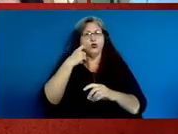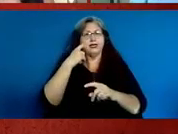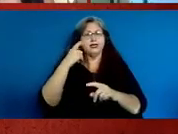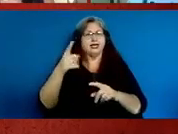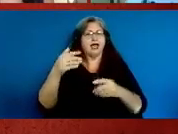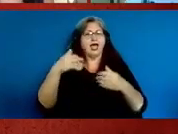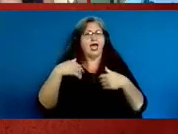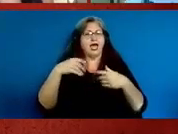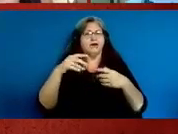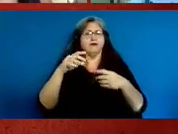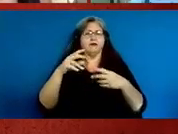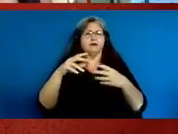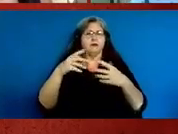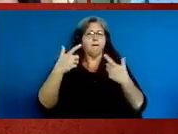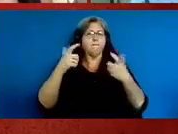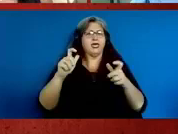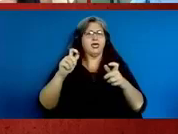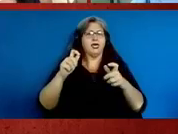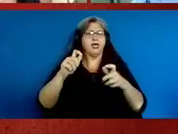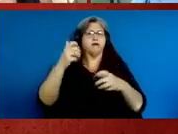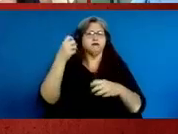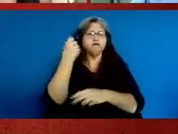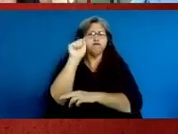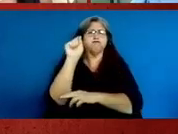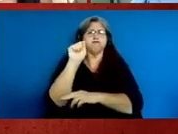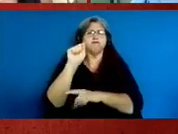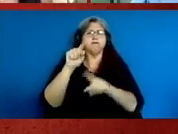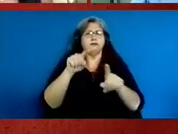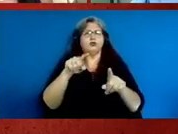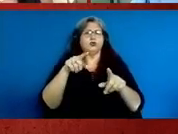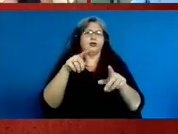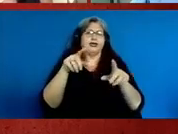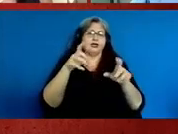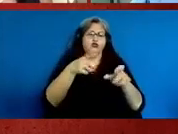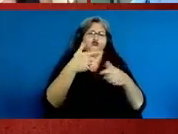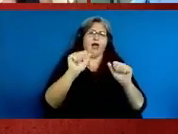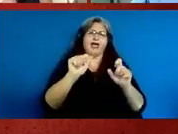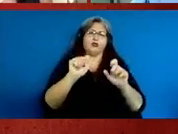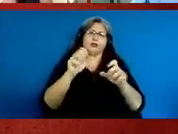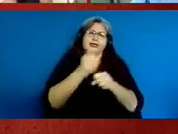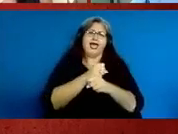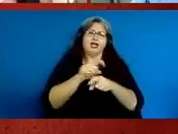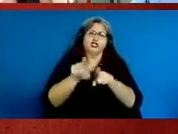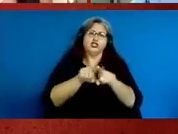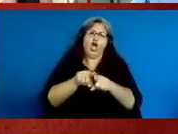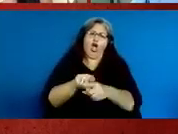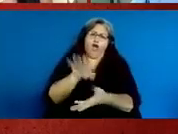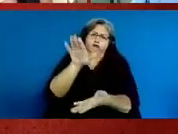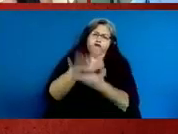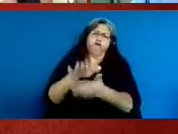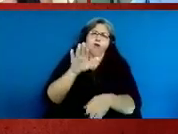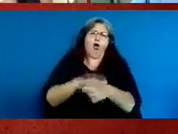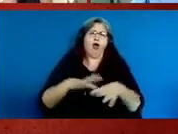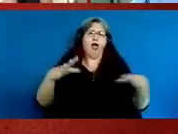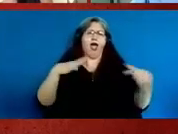vocal campaign of, getting a star for you on the Hollywood Walk of Fame,